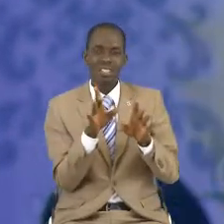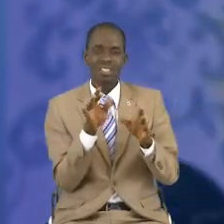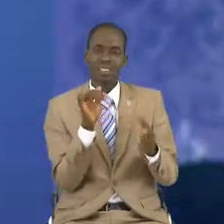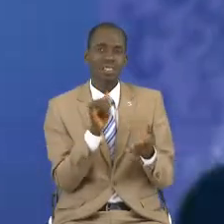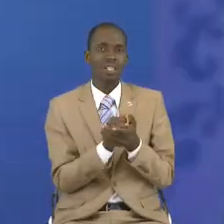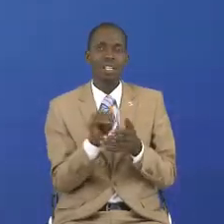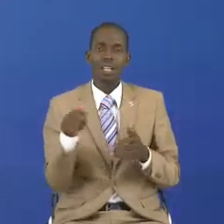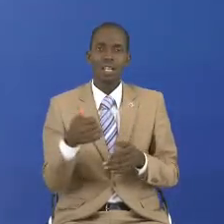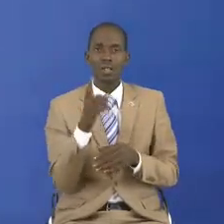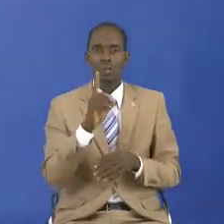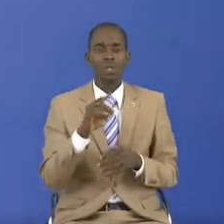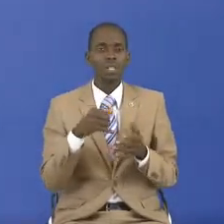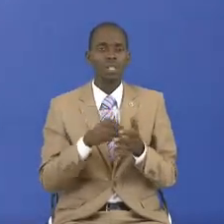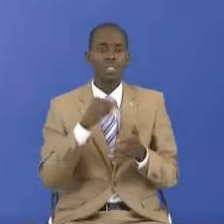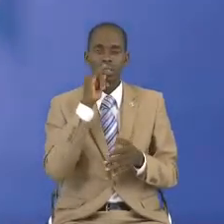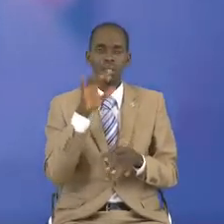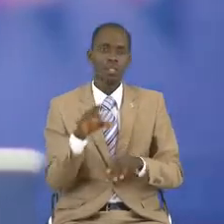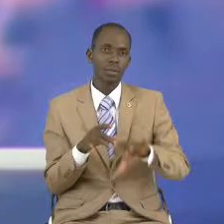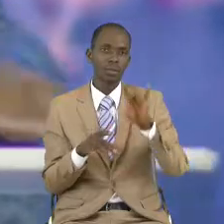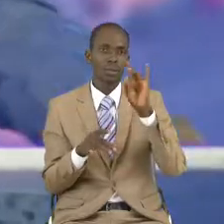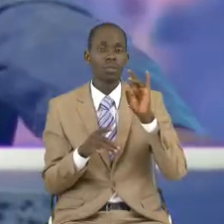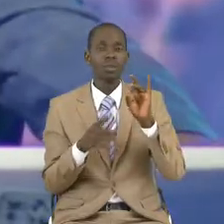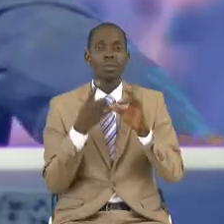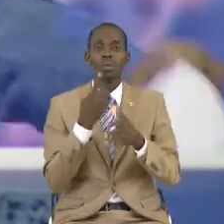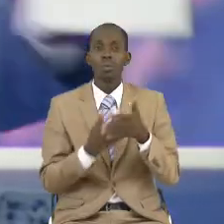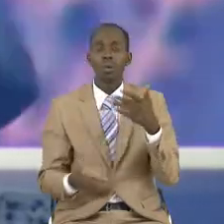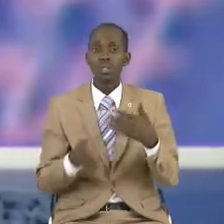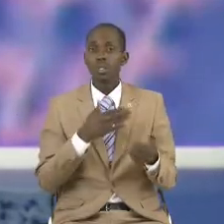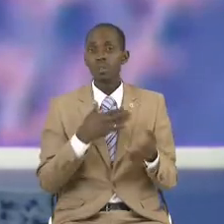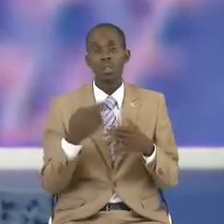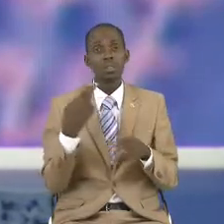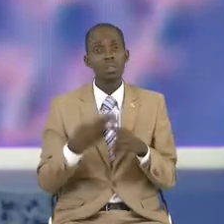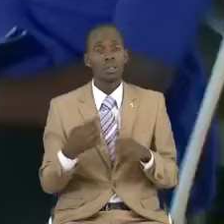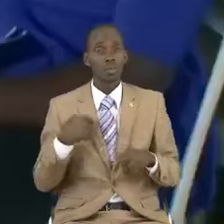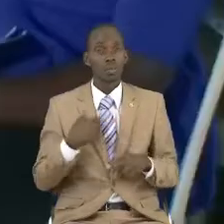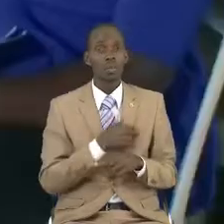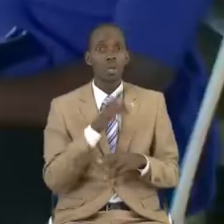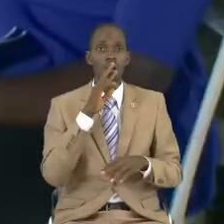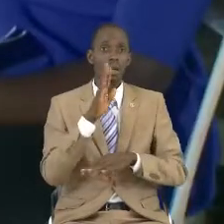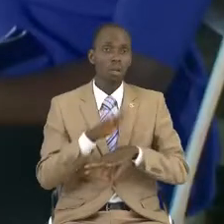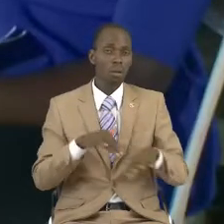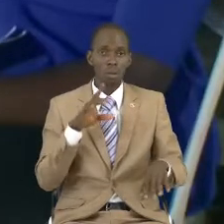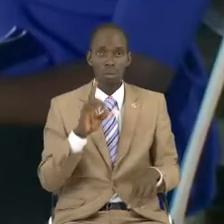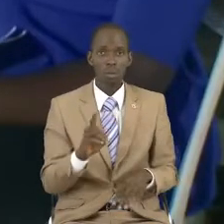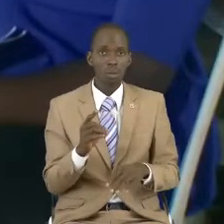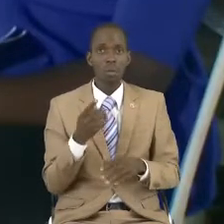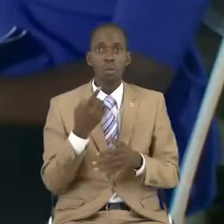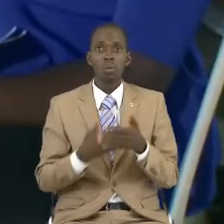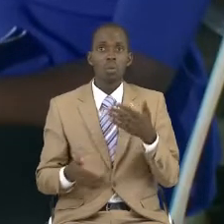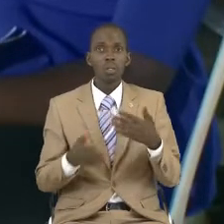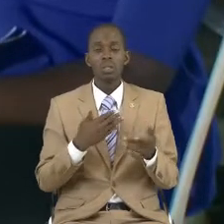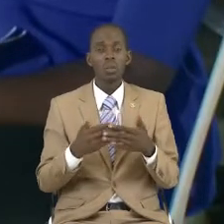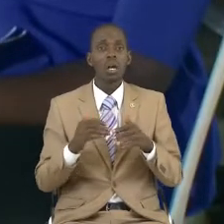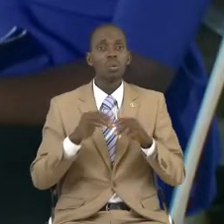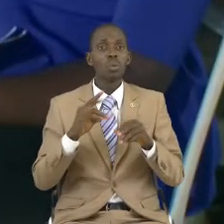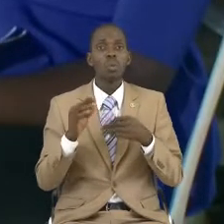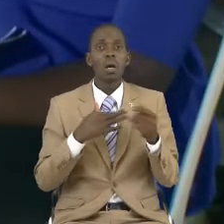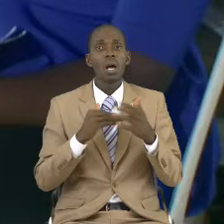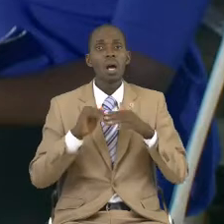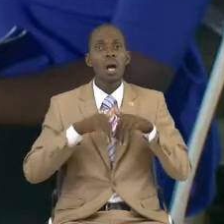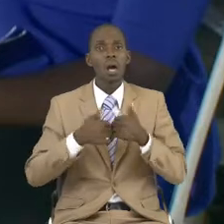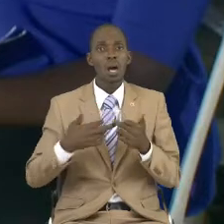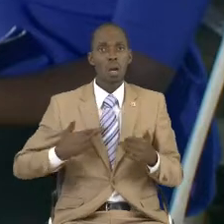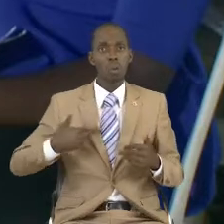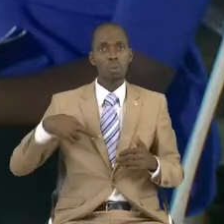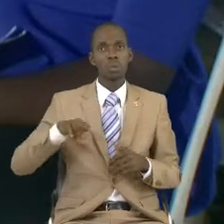it's found whatever name we're called ever religious we might be if there is